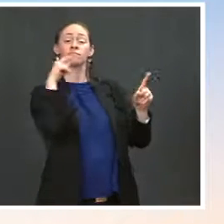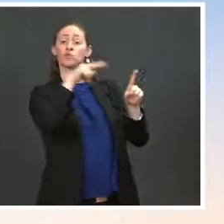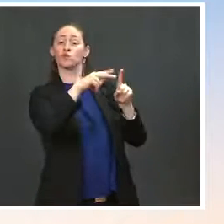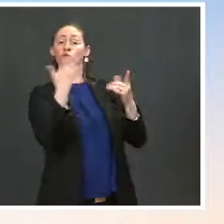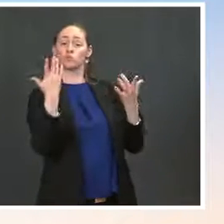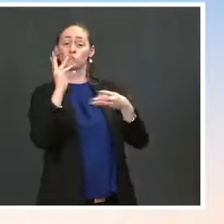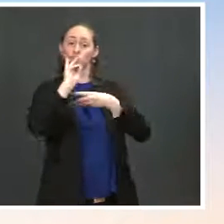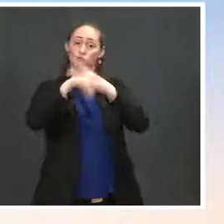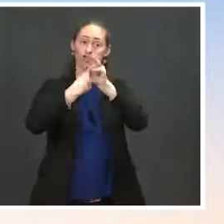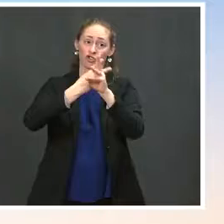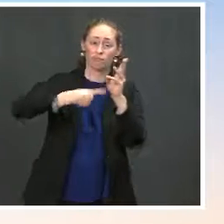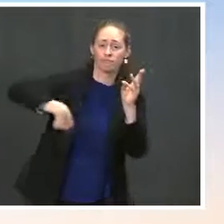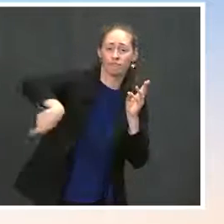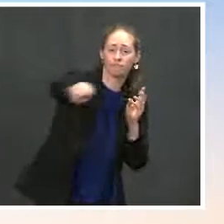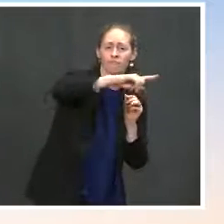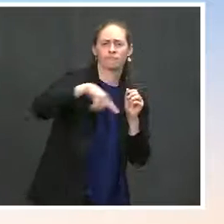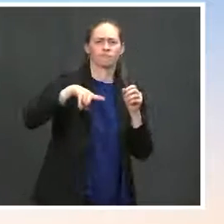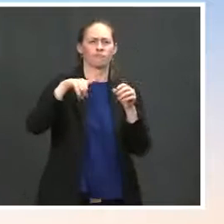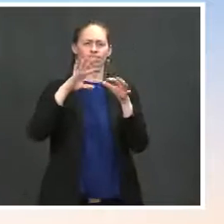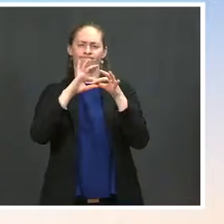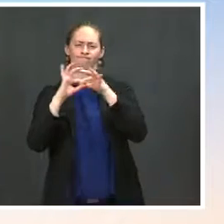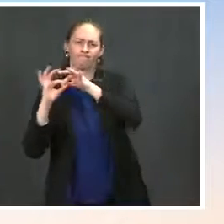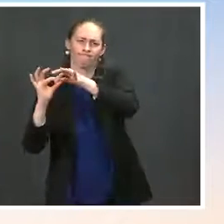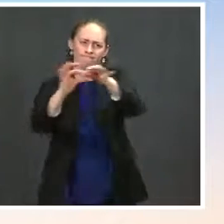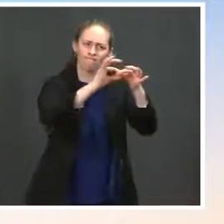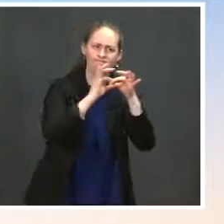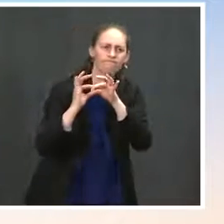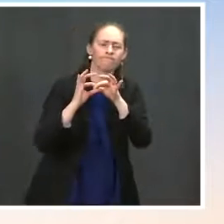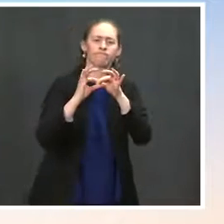Xi, Prime Minister Modi, President Putin,